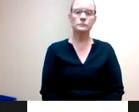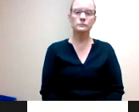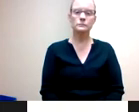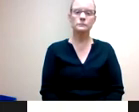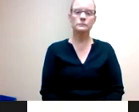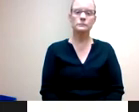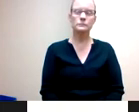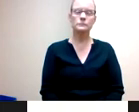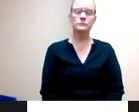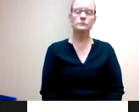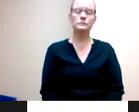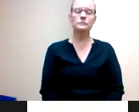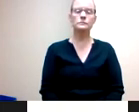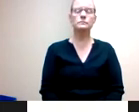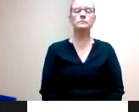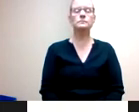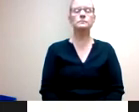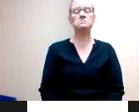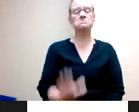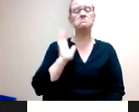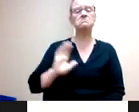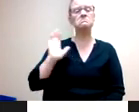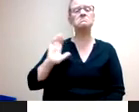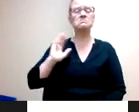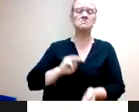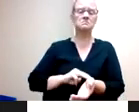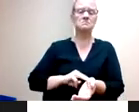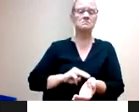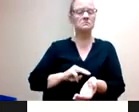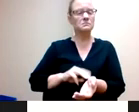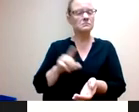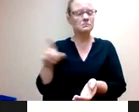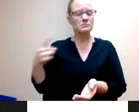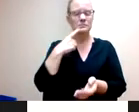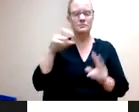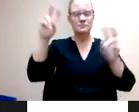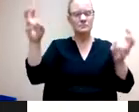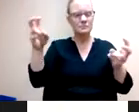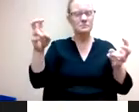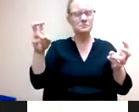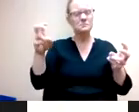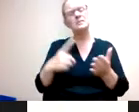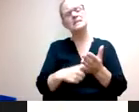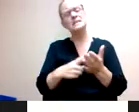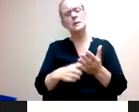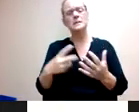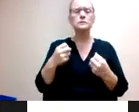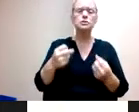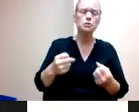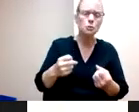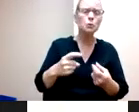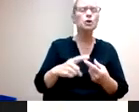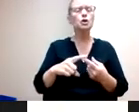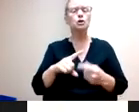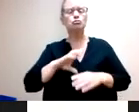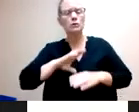So a physician in the 16th century, to cure sometimes, to relieve often, to comfort always. And